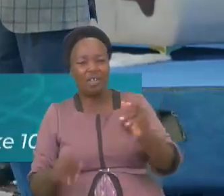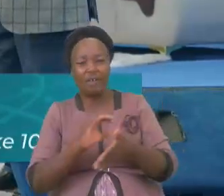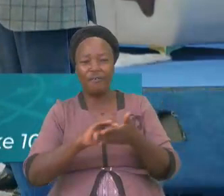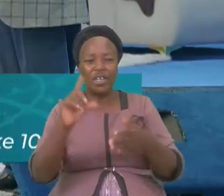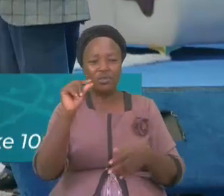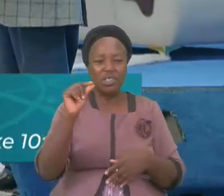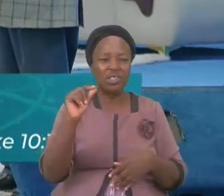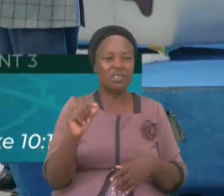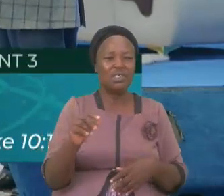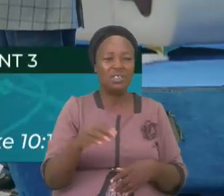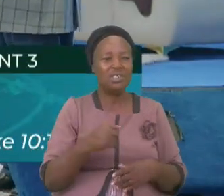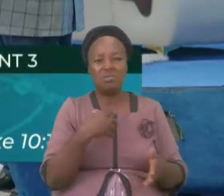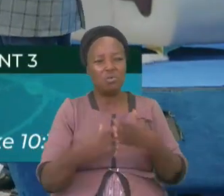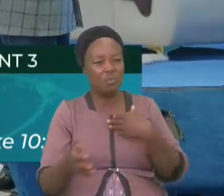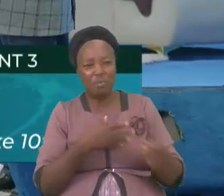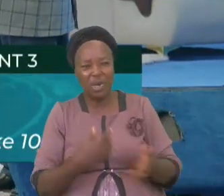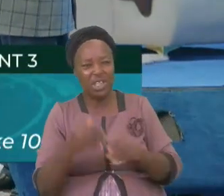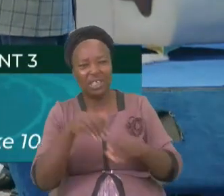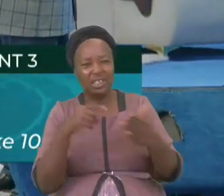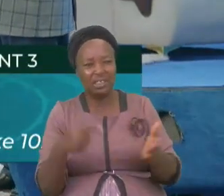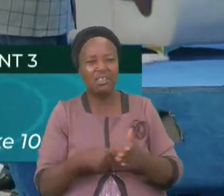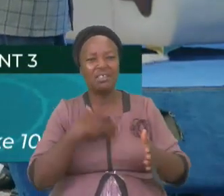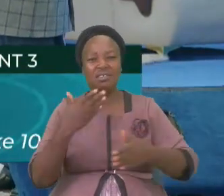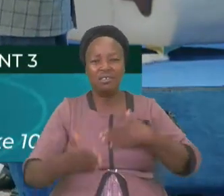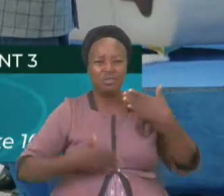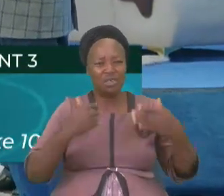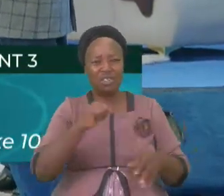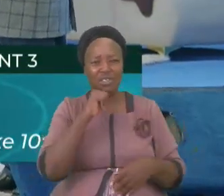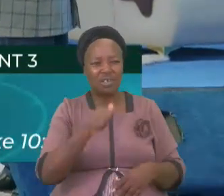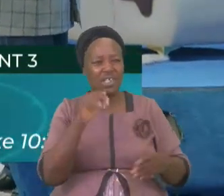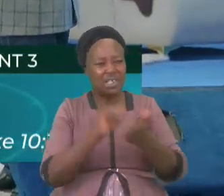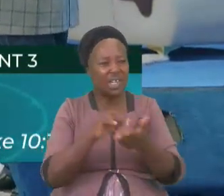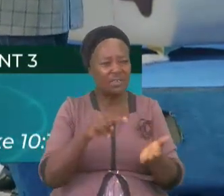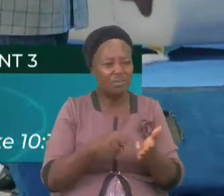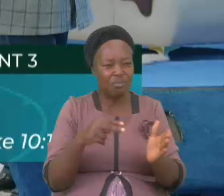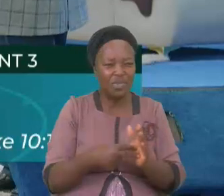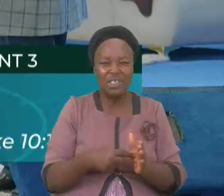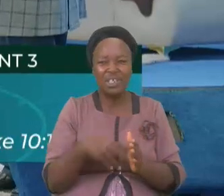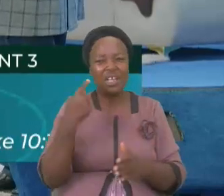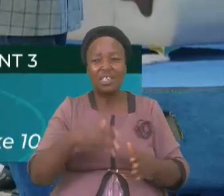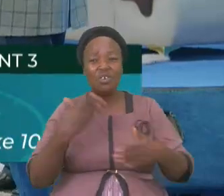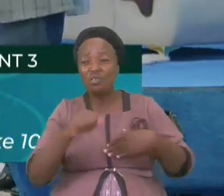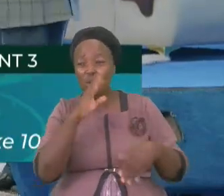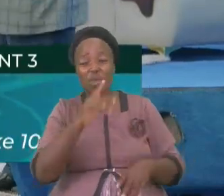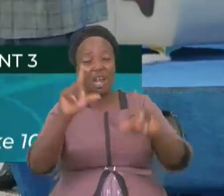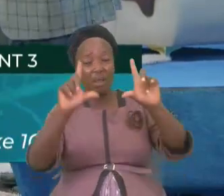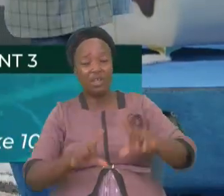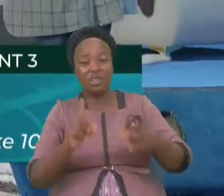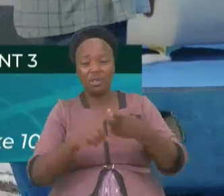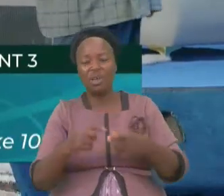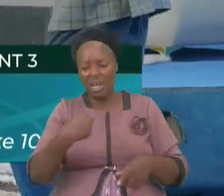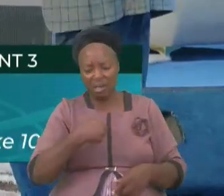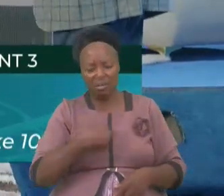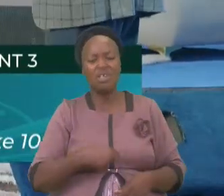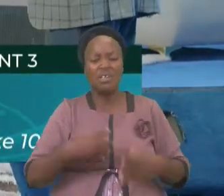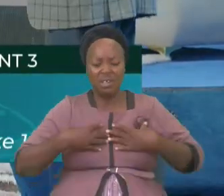your joy should not be limited to, I am healed. Yes, you are healed. You are also saved. You will not limit